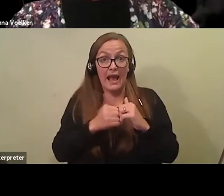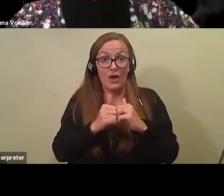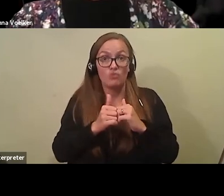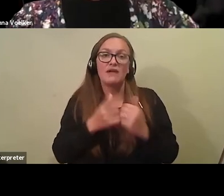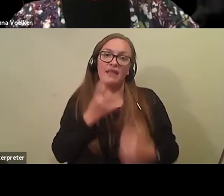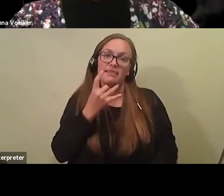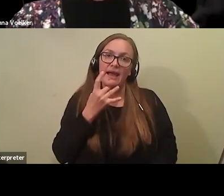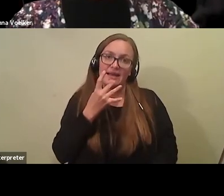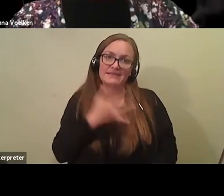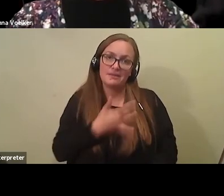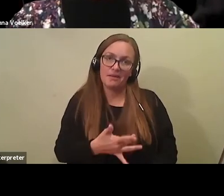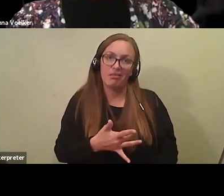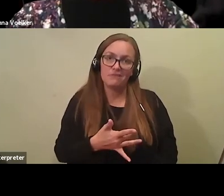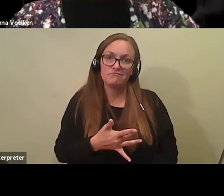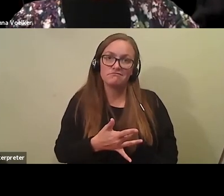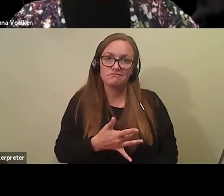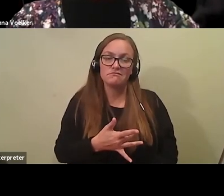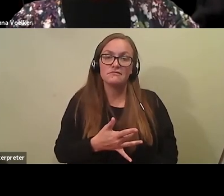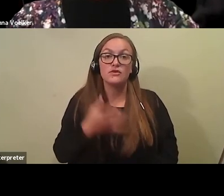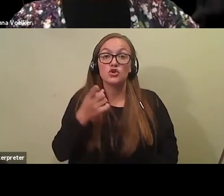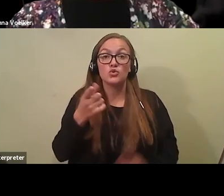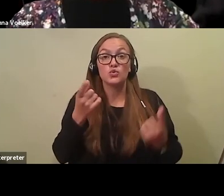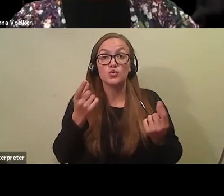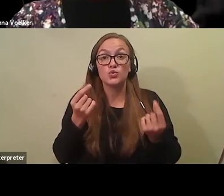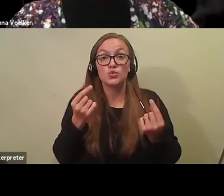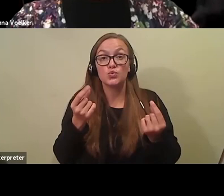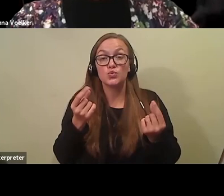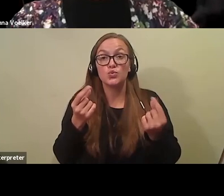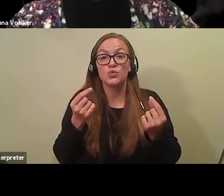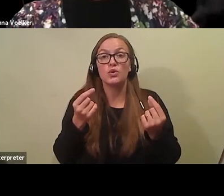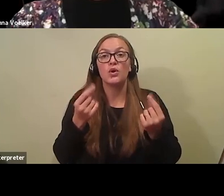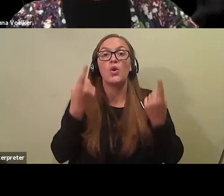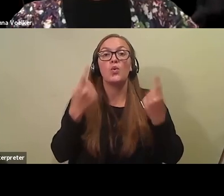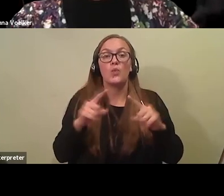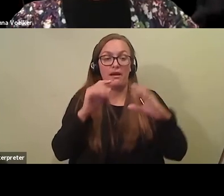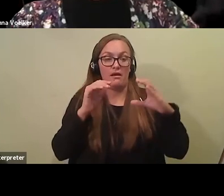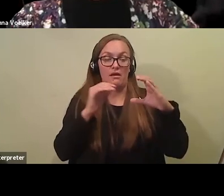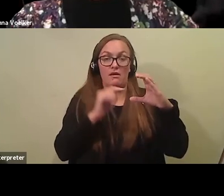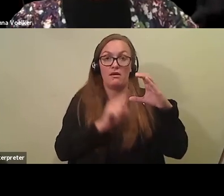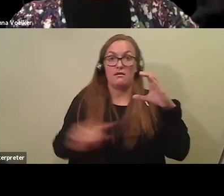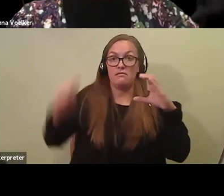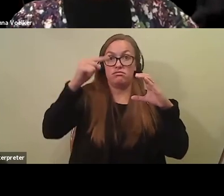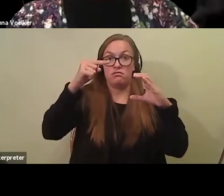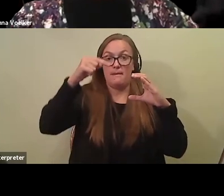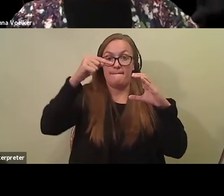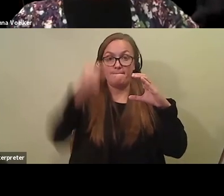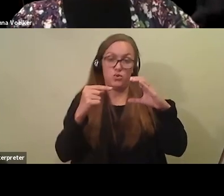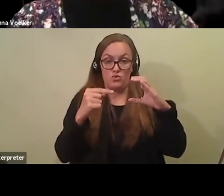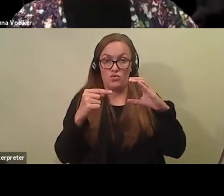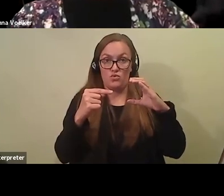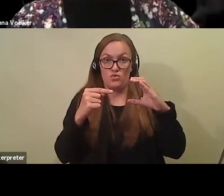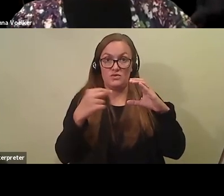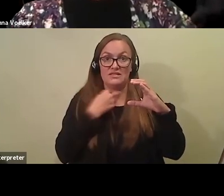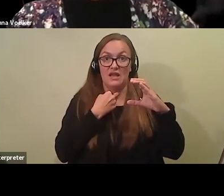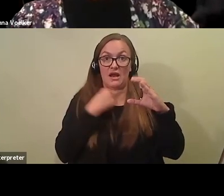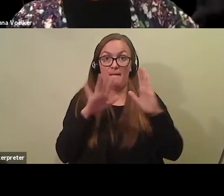light. And basically what you do is that then when it goes from third floor to the second floor and gets stuck, now